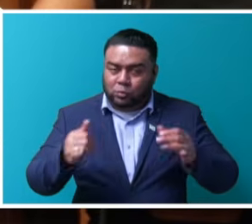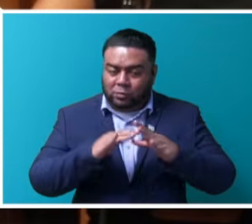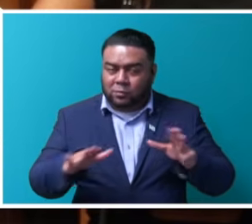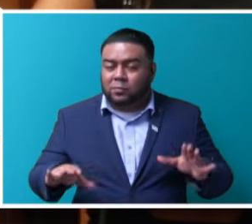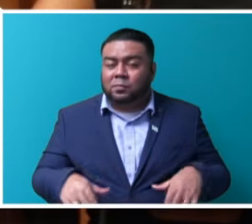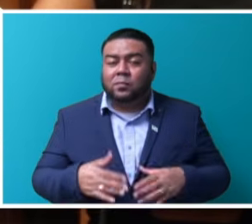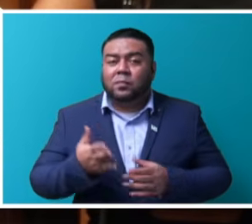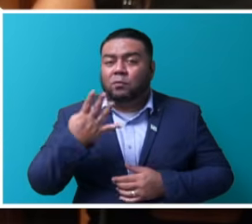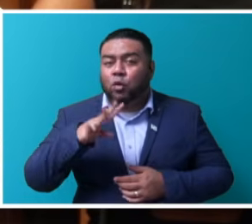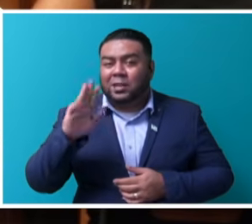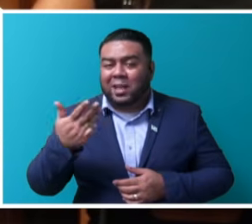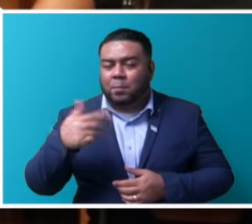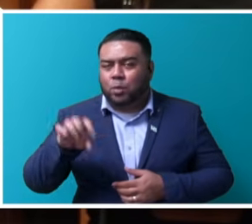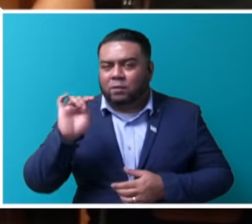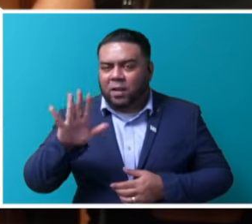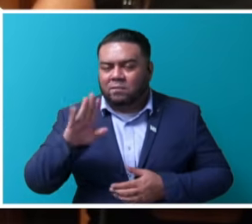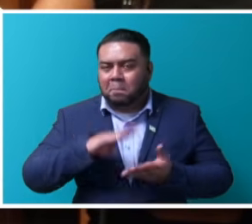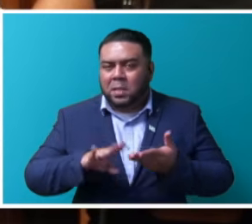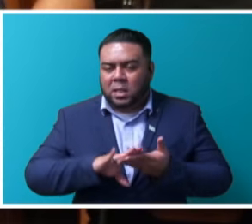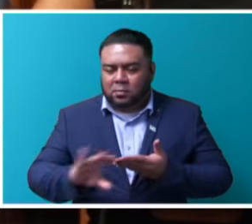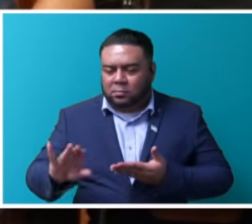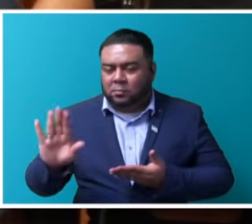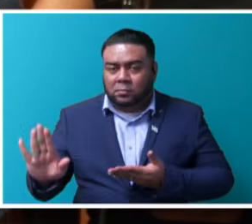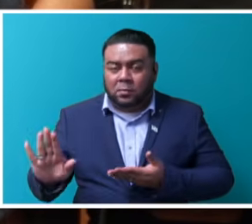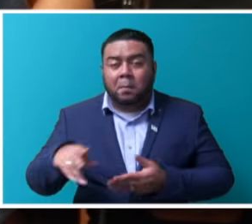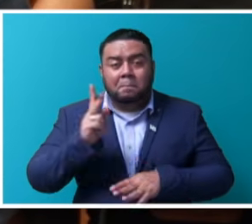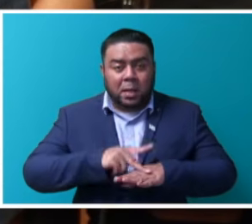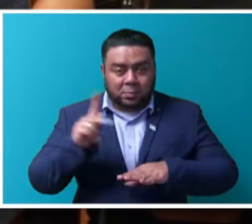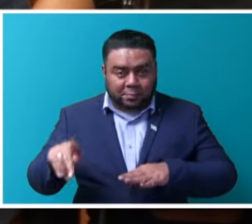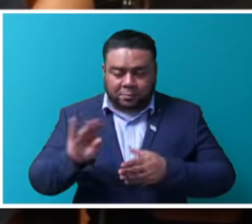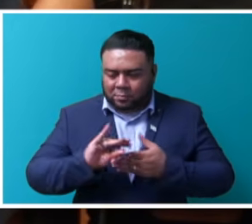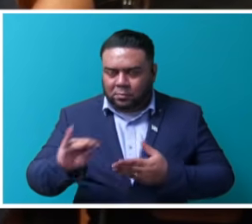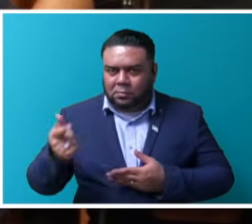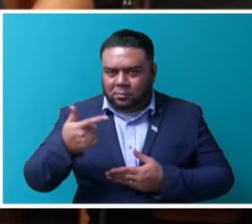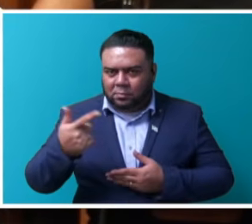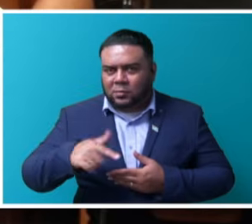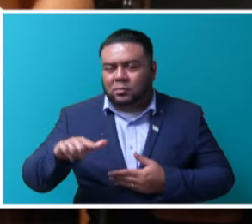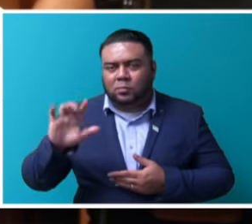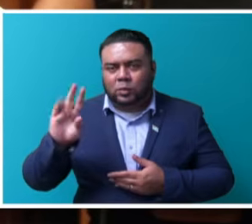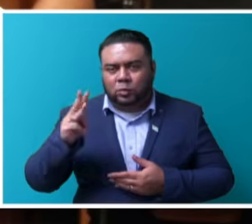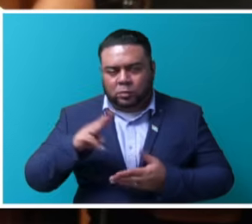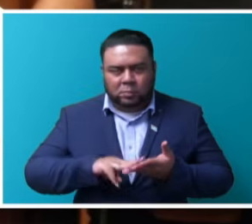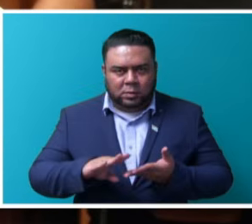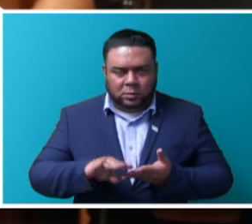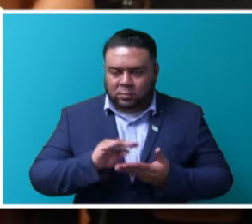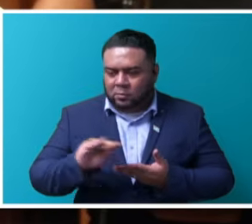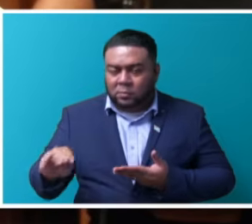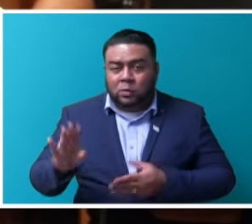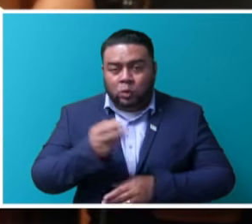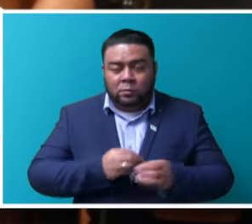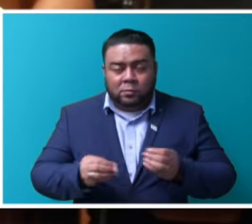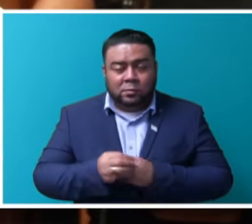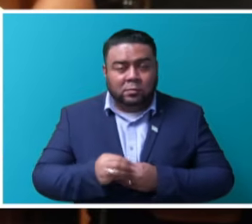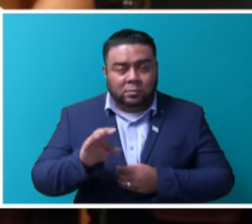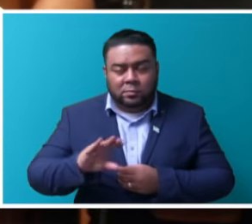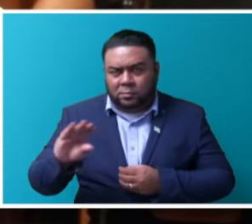funding of 49.5 million in this budget. Parliament is allocated 17.3 million. The Office of the Auditor General